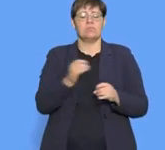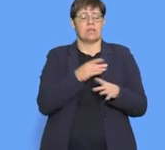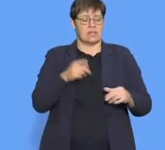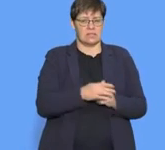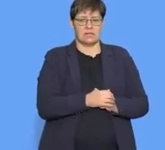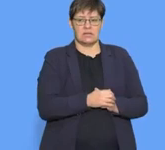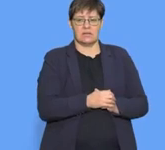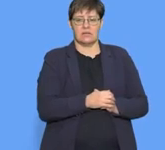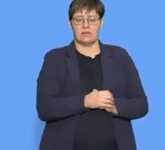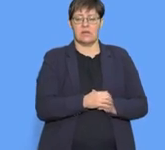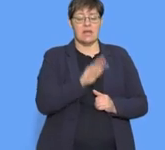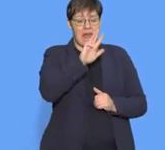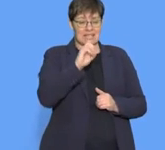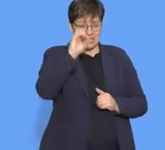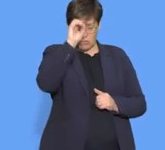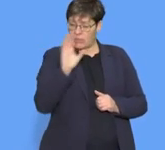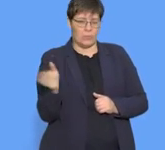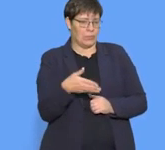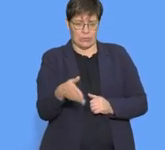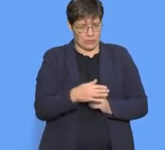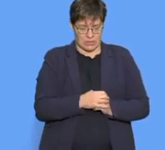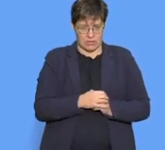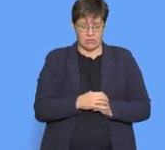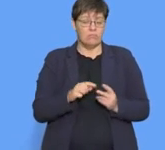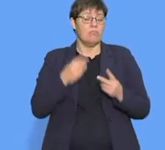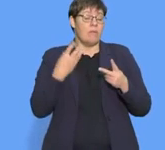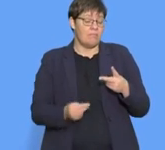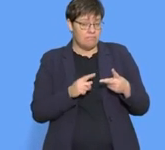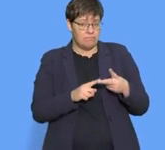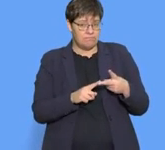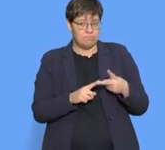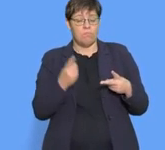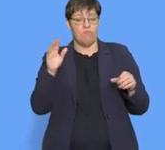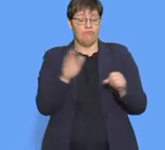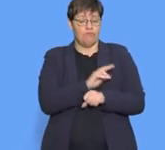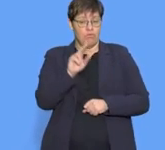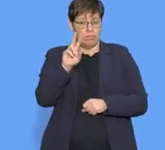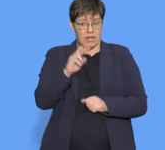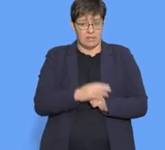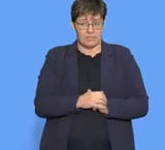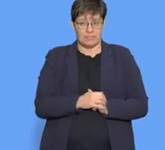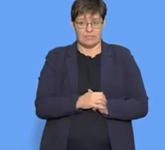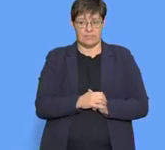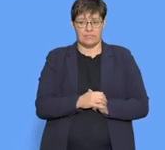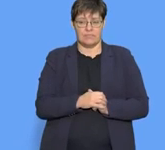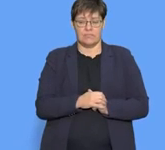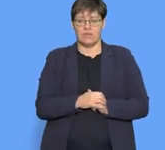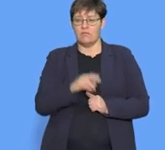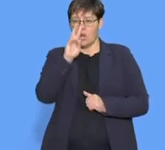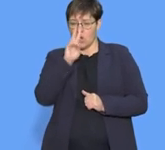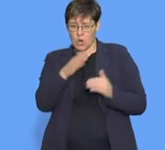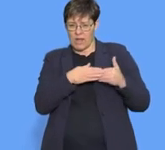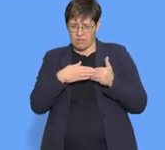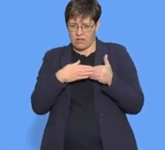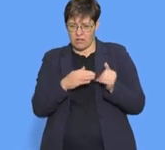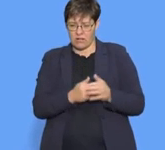at the beginning. Is it right angled? It's not right angled triangle. Do we have one full pair? Do we have a full pair? And if you